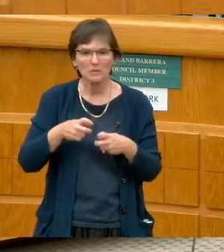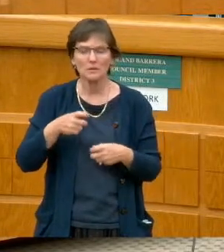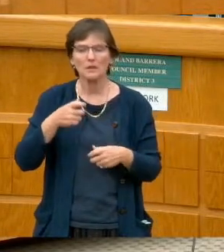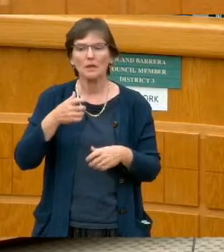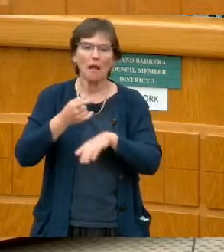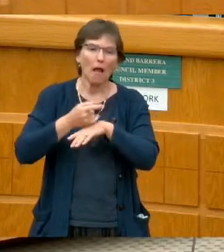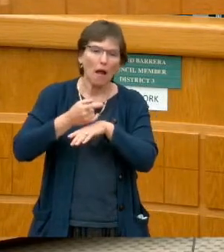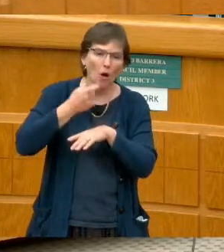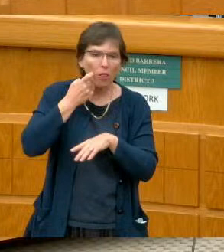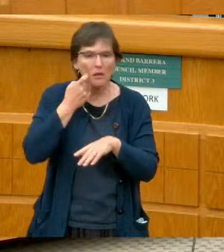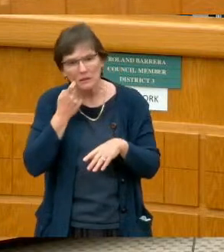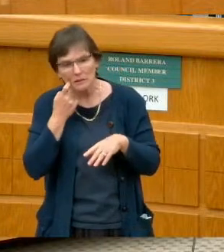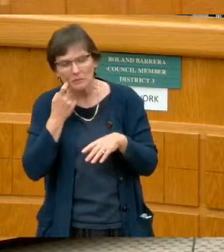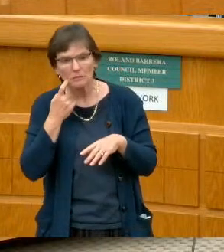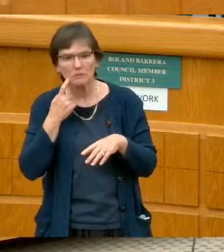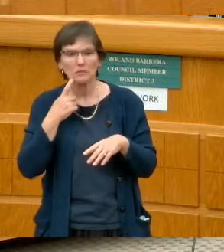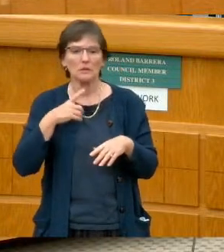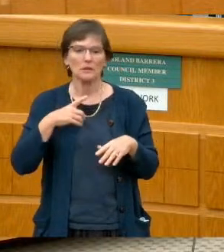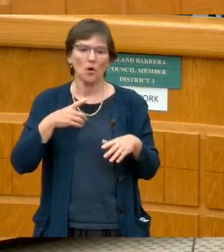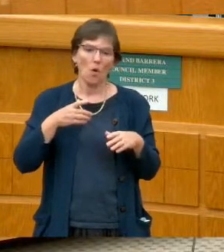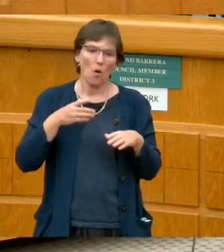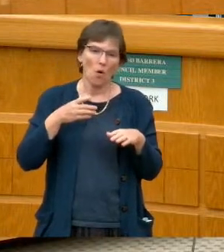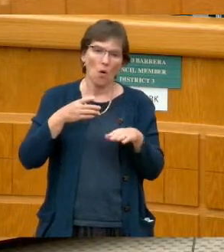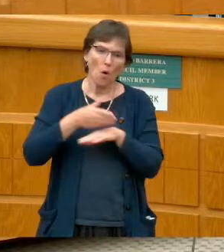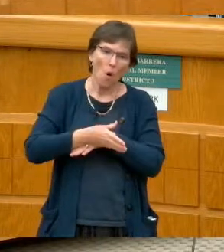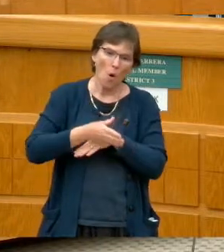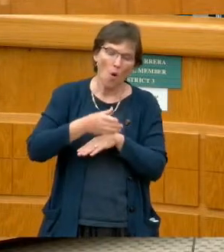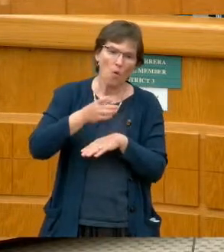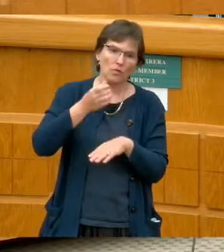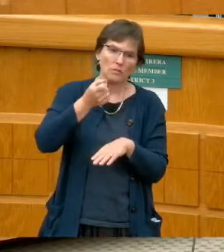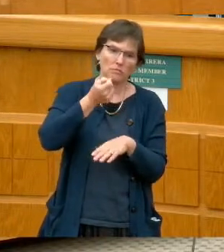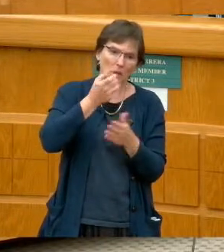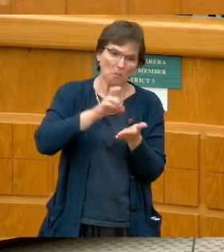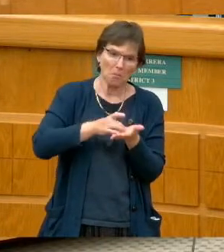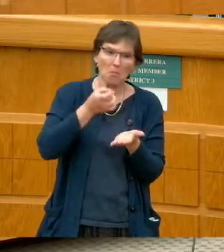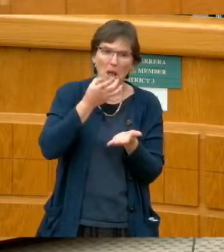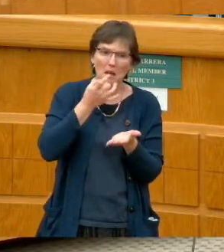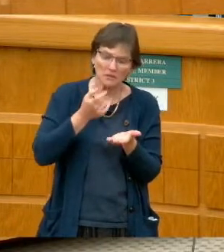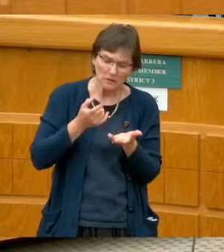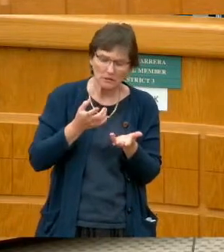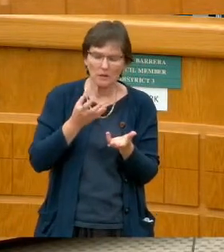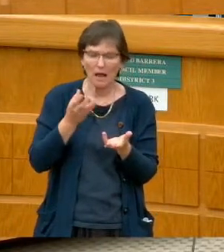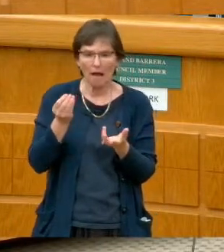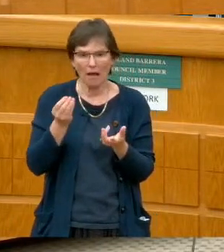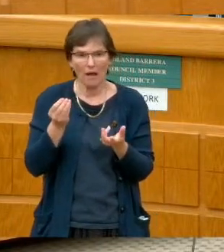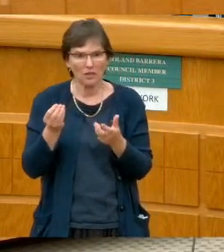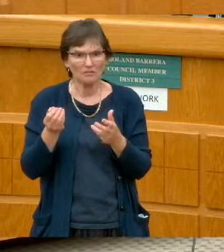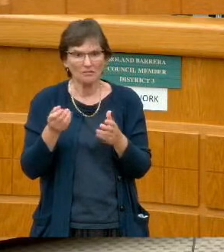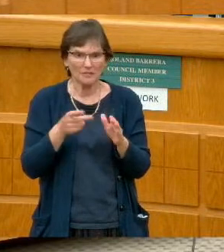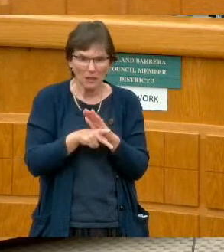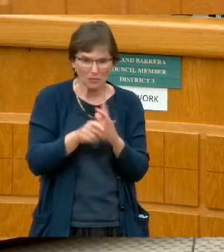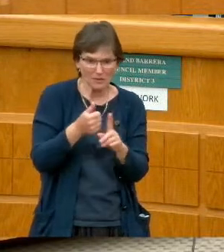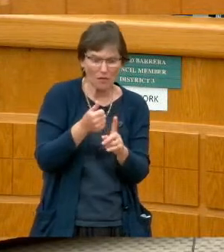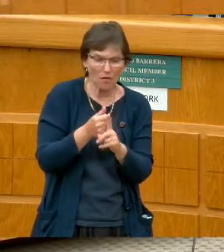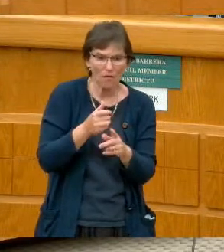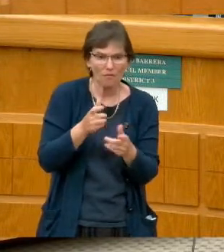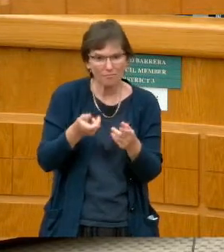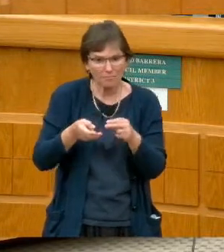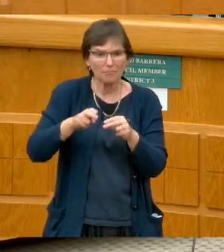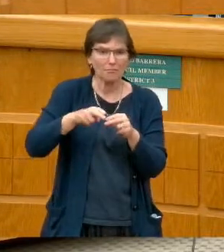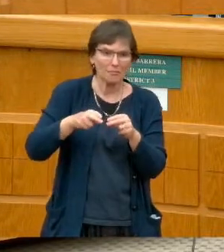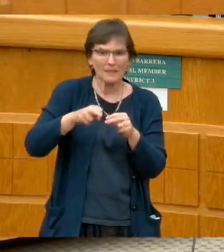drug abuse, overdose and suicide. What about our personal freedoms? What about the rights that we